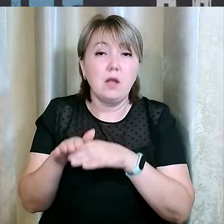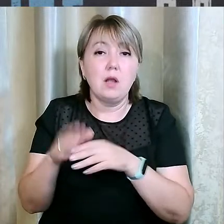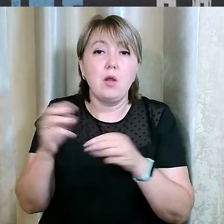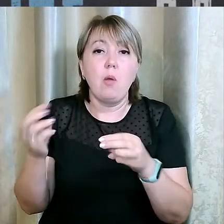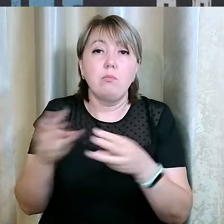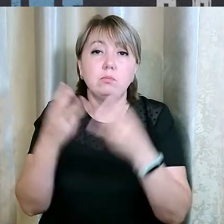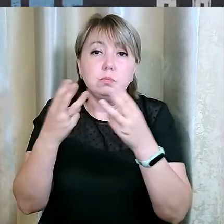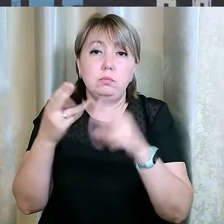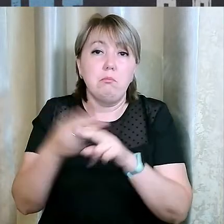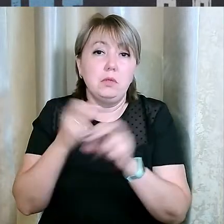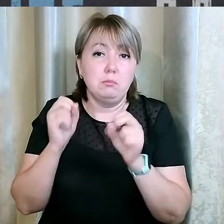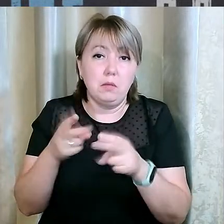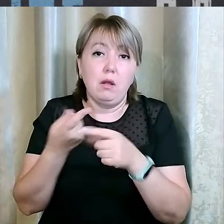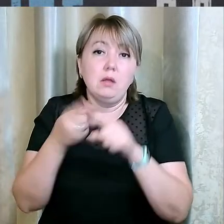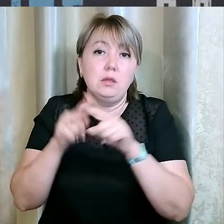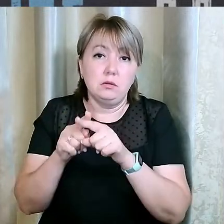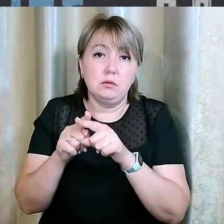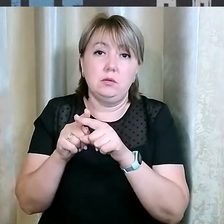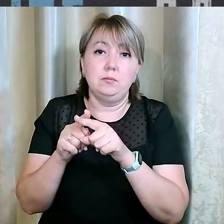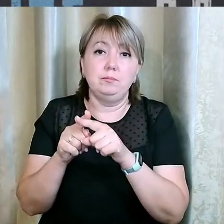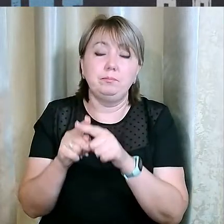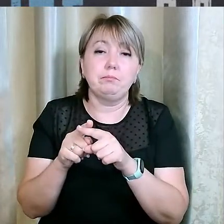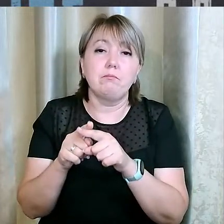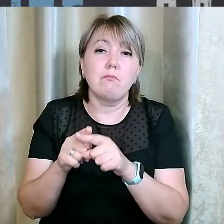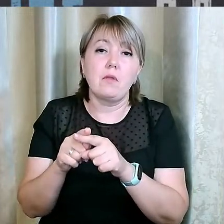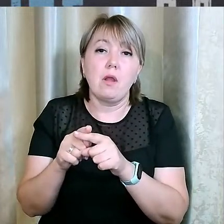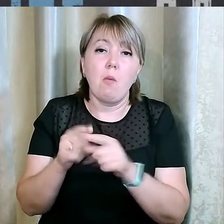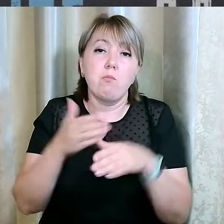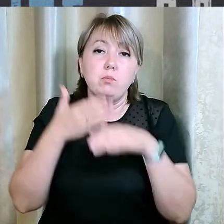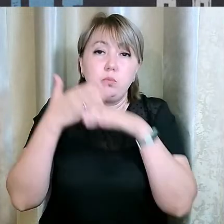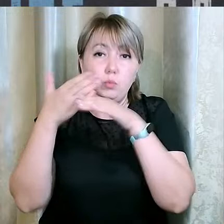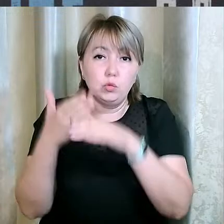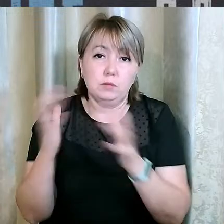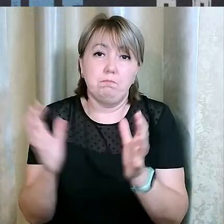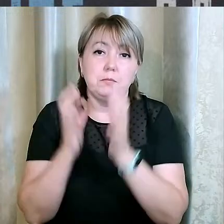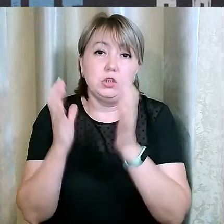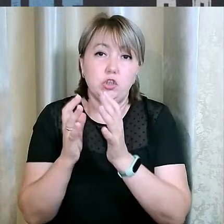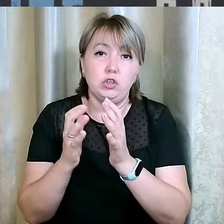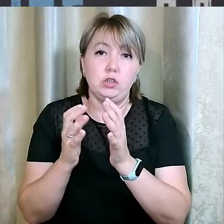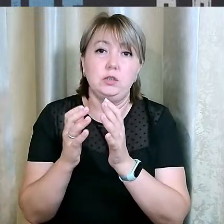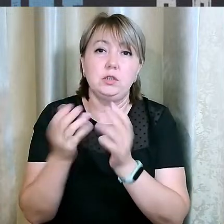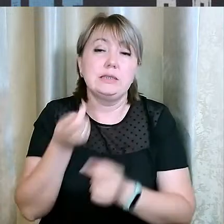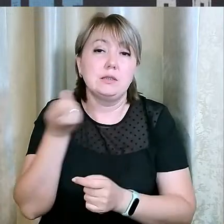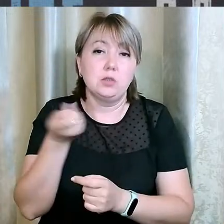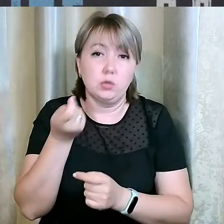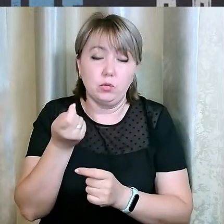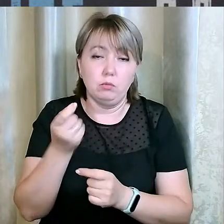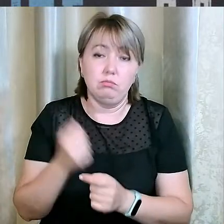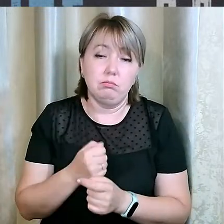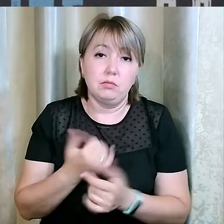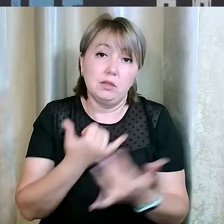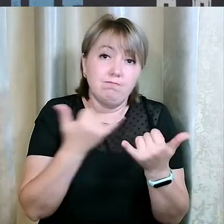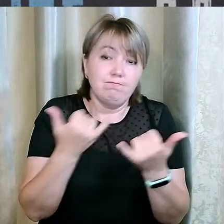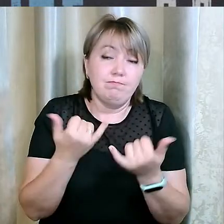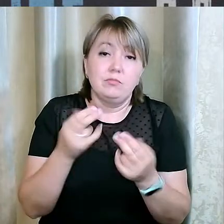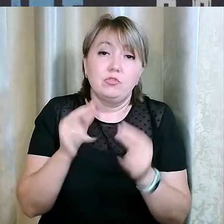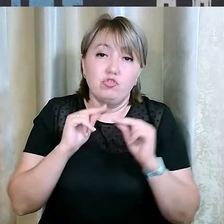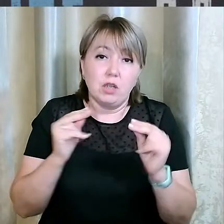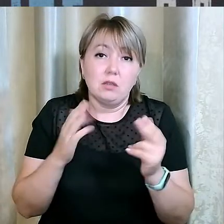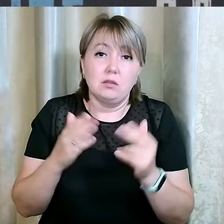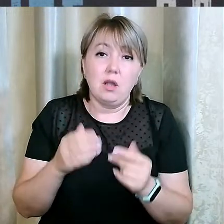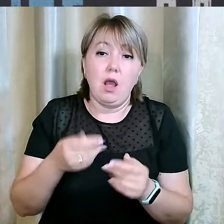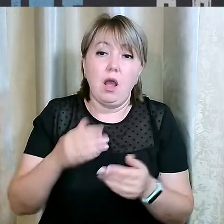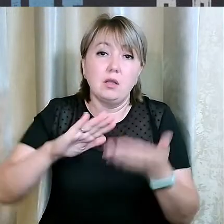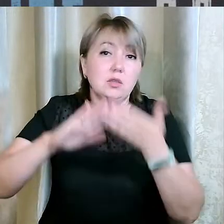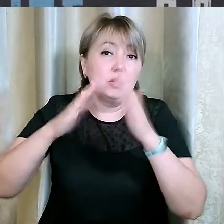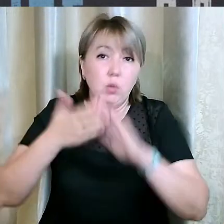are envisaged, and compliance with the fire safety regulations is a guarantee for the